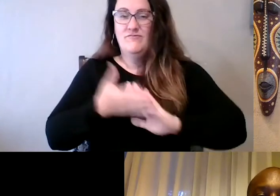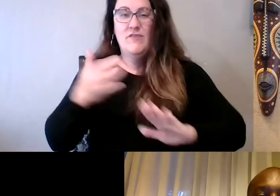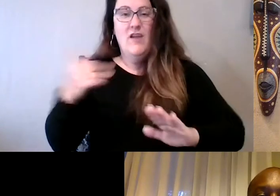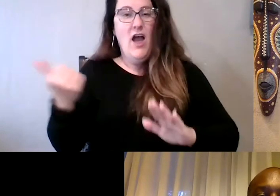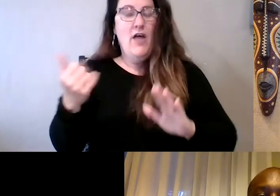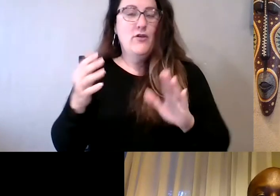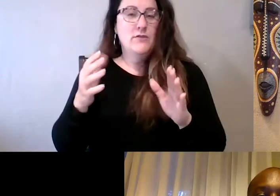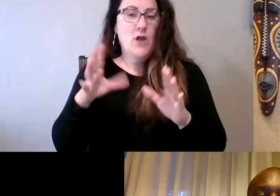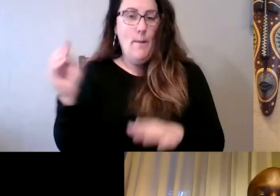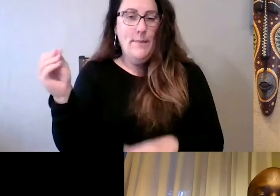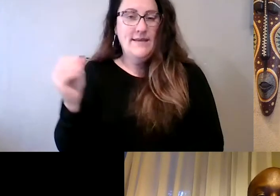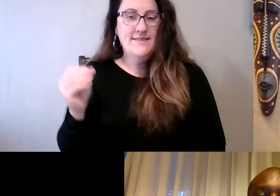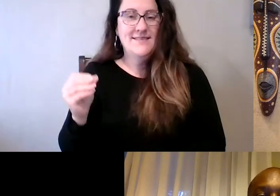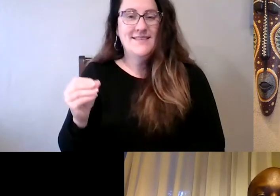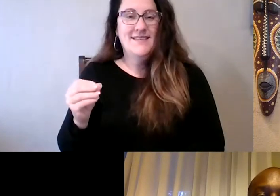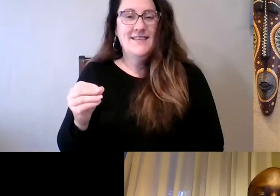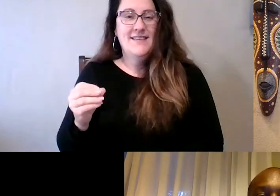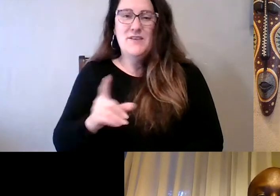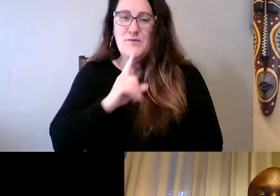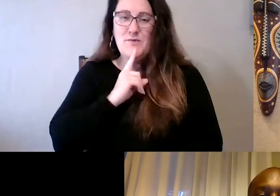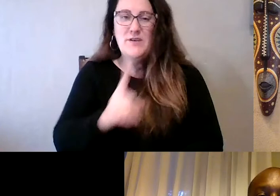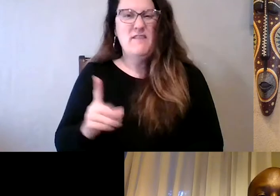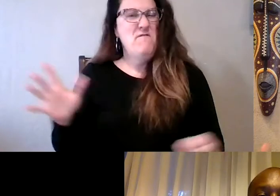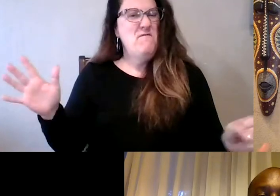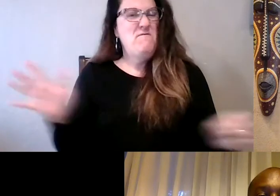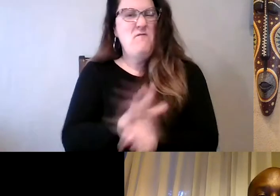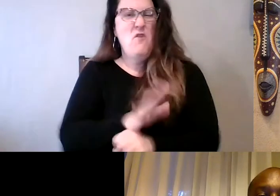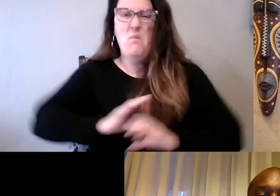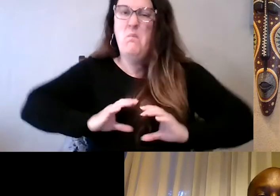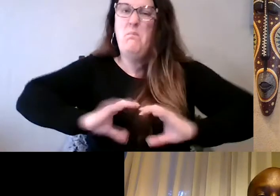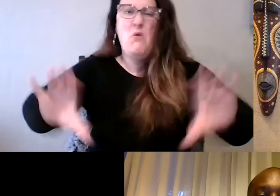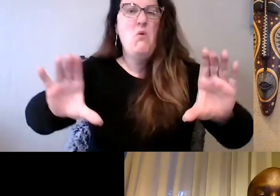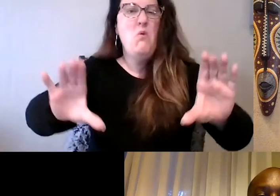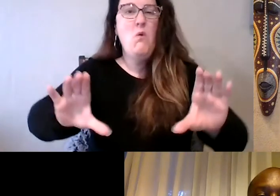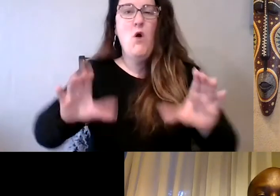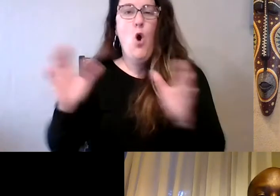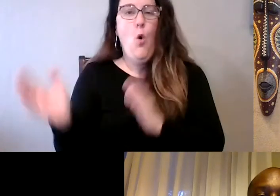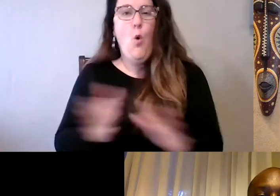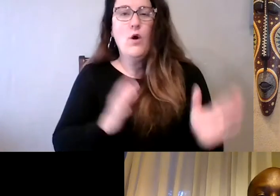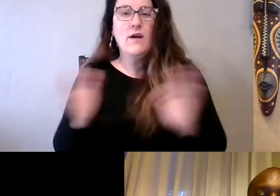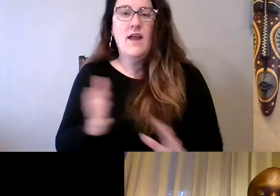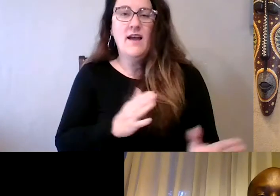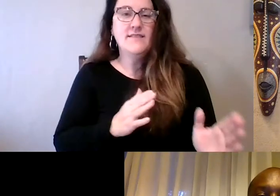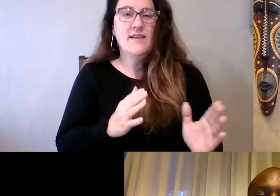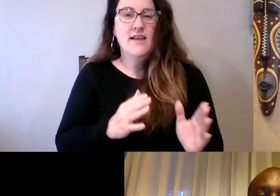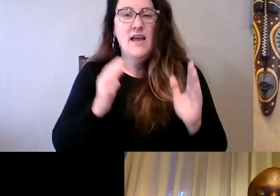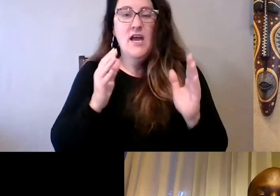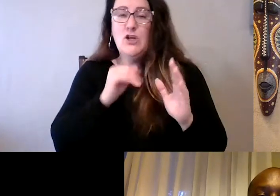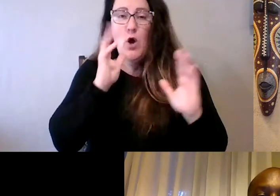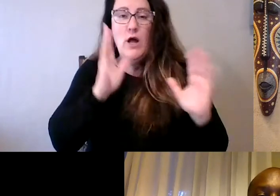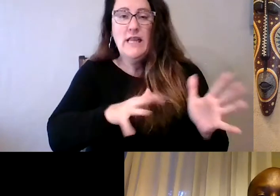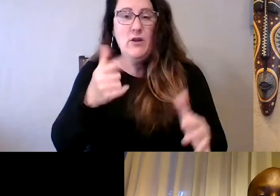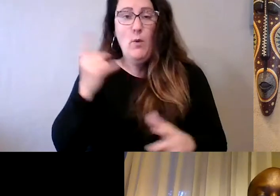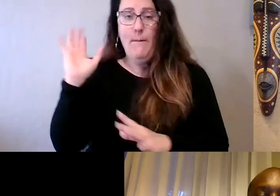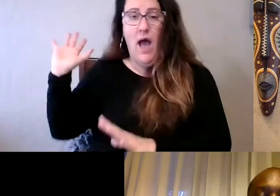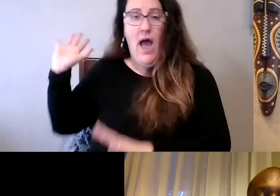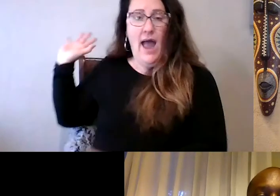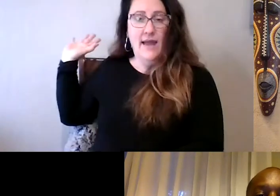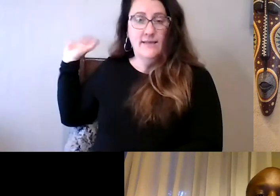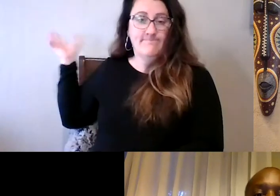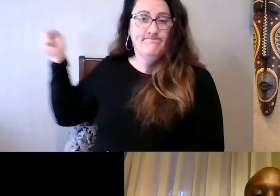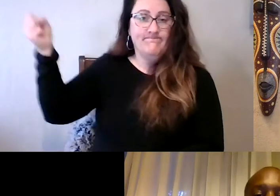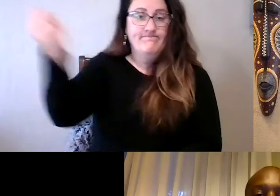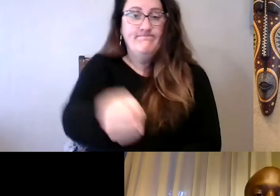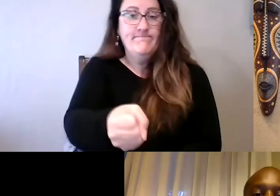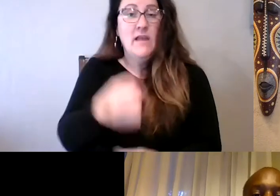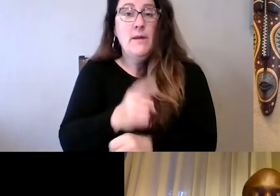And, they really went full out. So their organizing was about leave nobody behind. And so first of all, they made